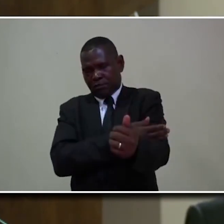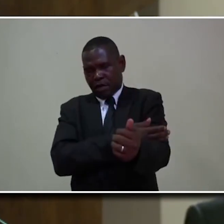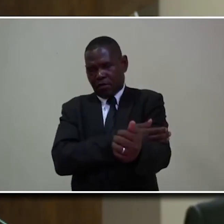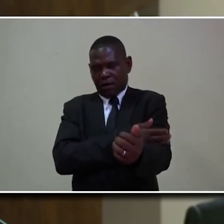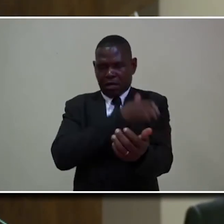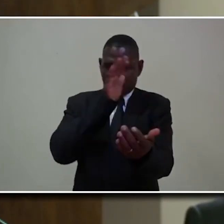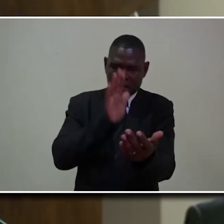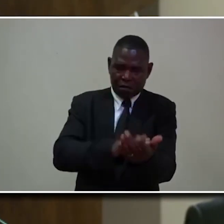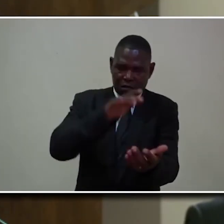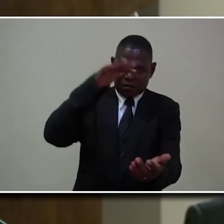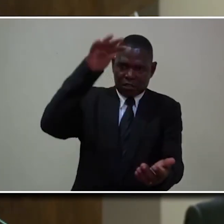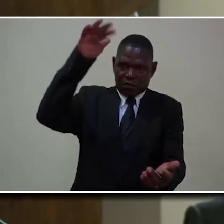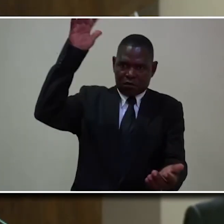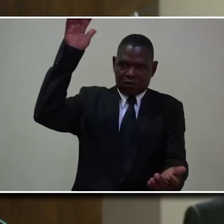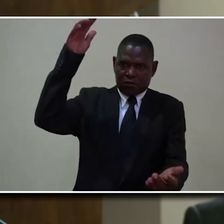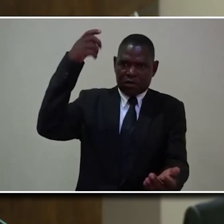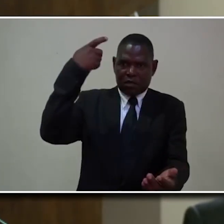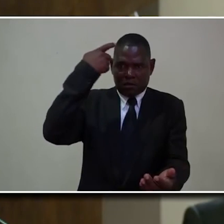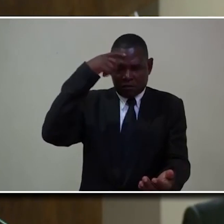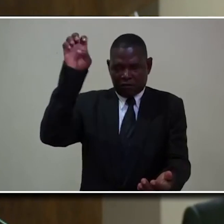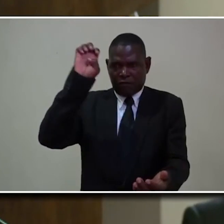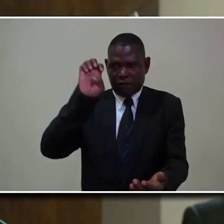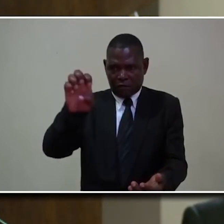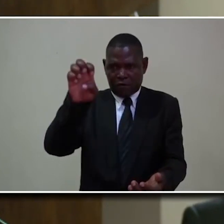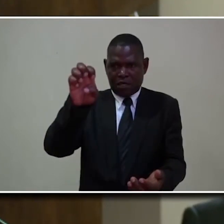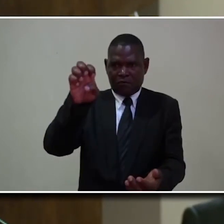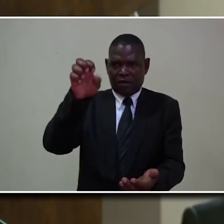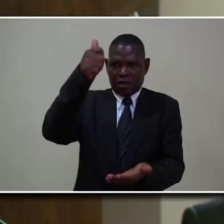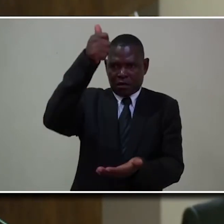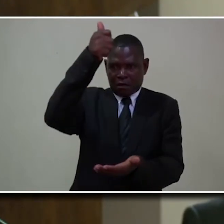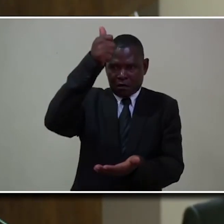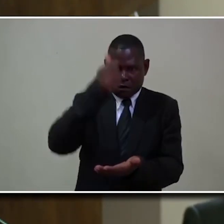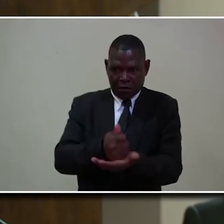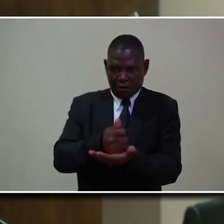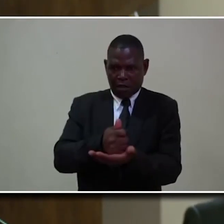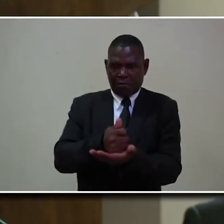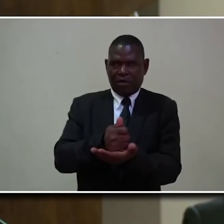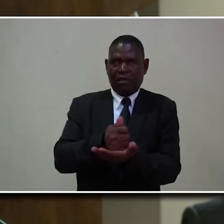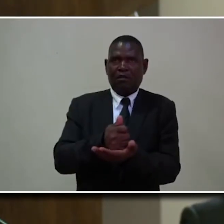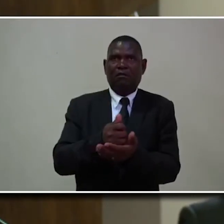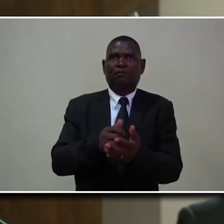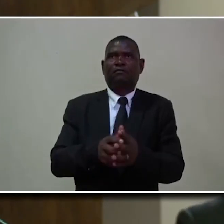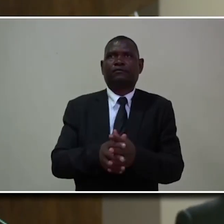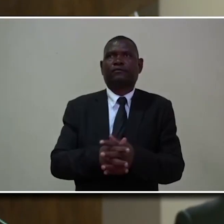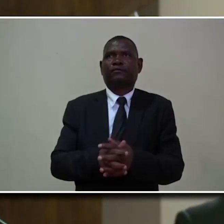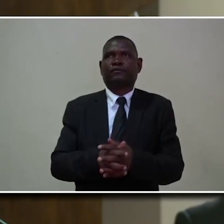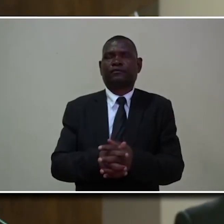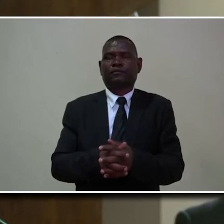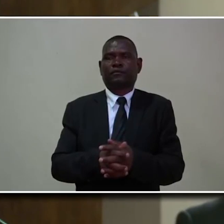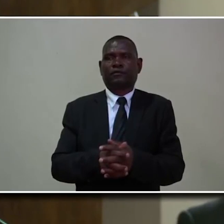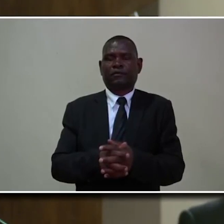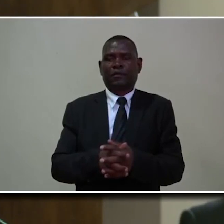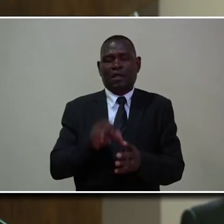the power, and the glory, forever. Amen. I